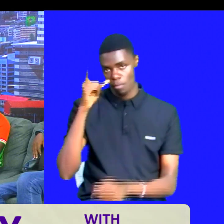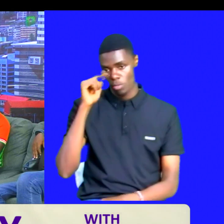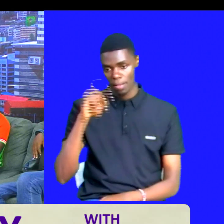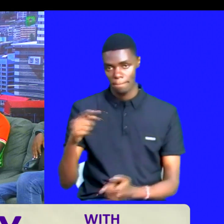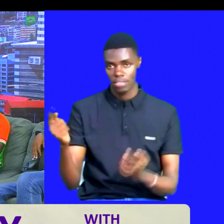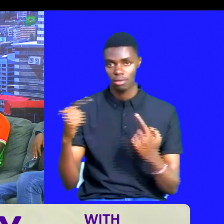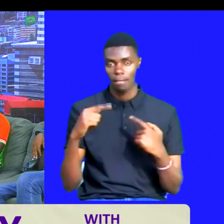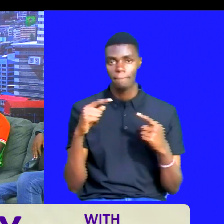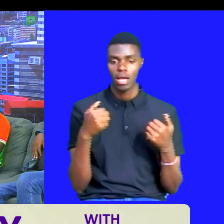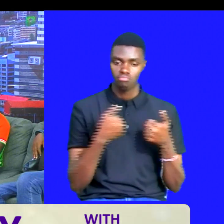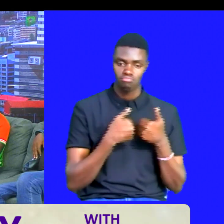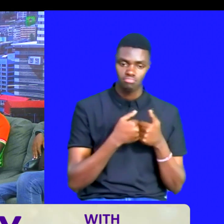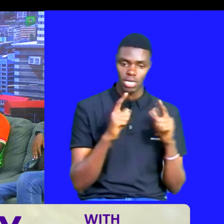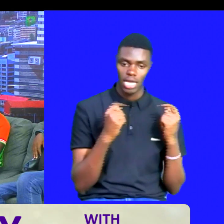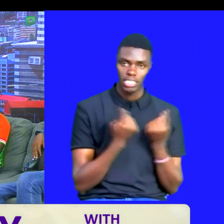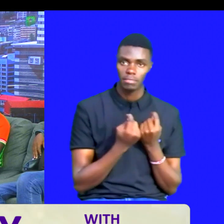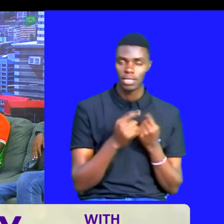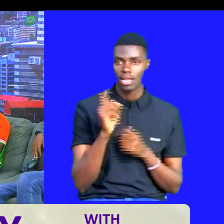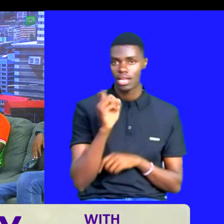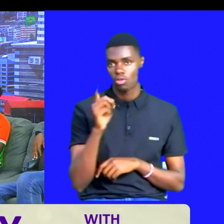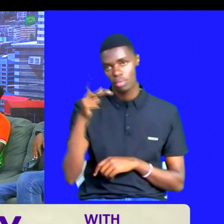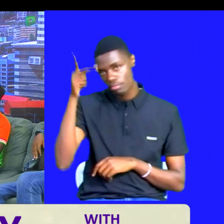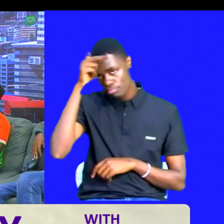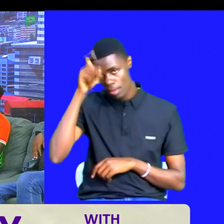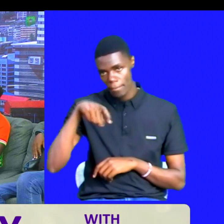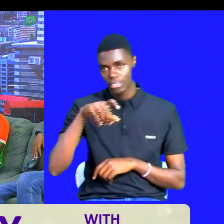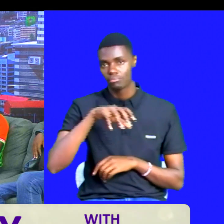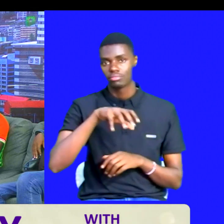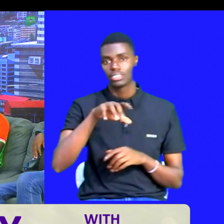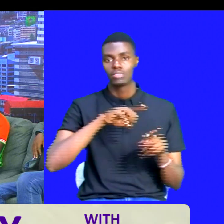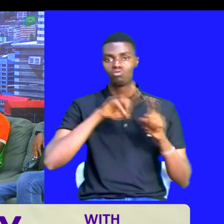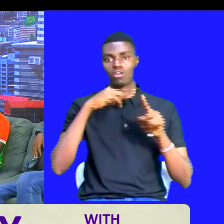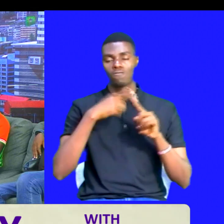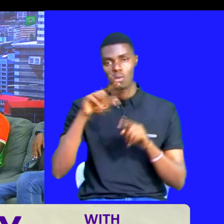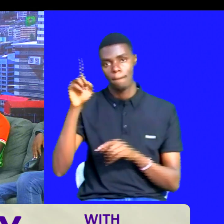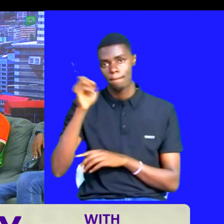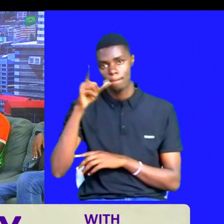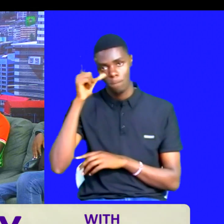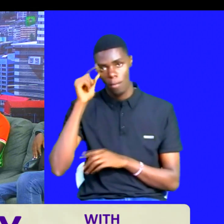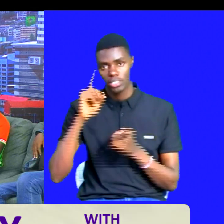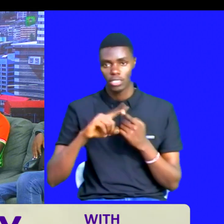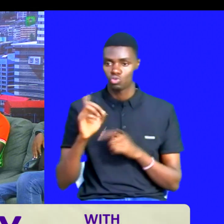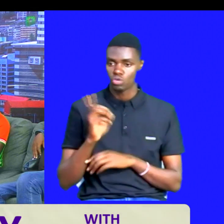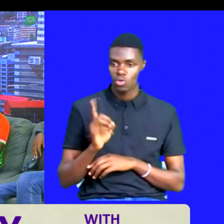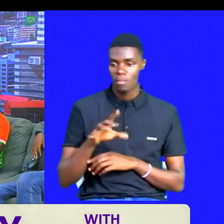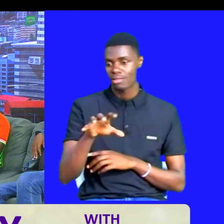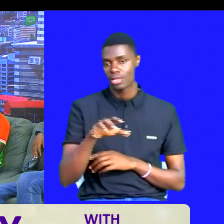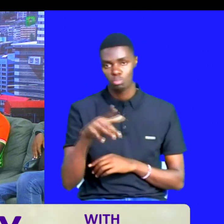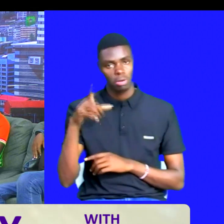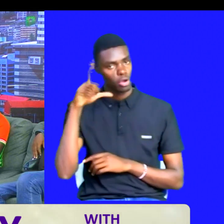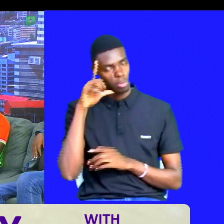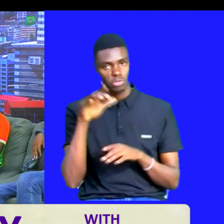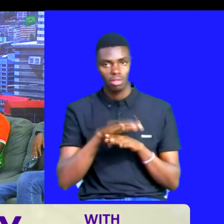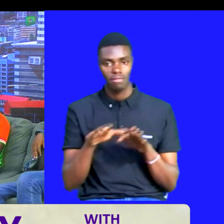play a team in Nairobi, Right. a team in Kiambu. They need to travel from Mombasa to Nairobi. Transport, accommodation,